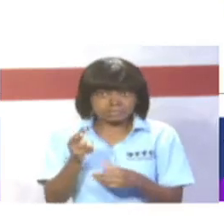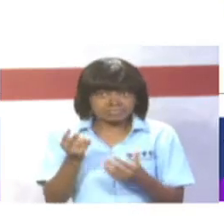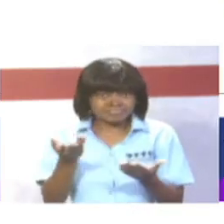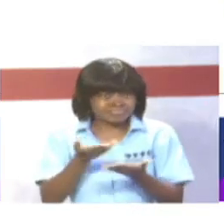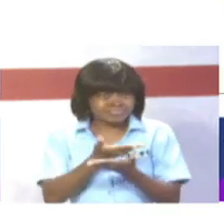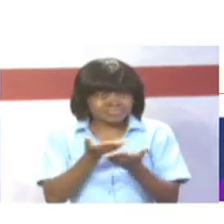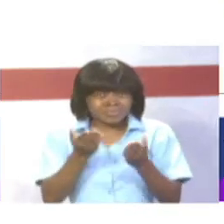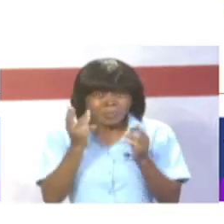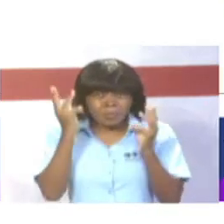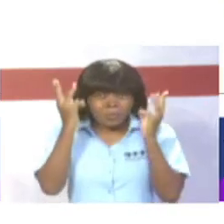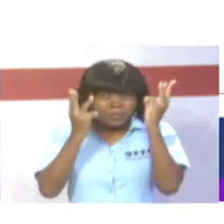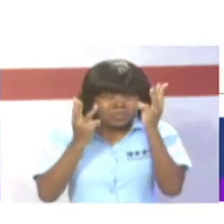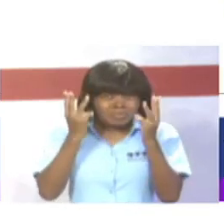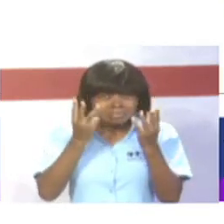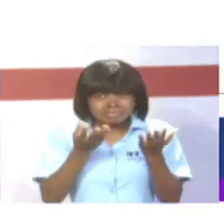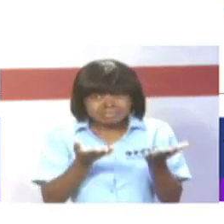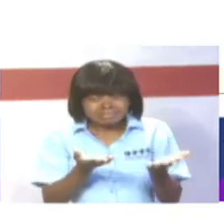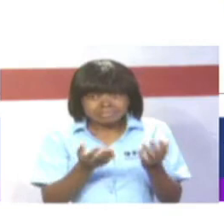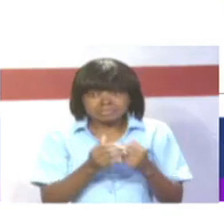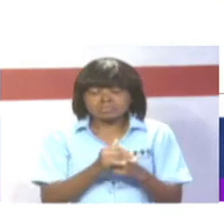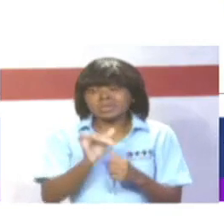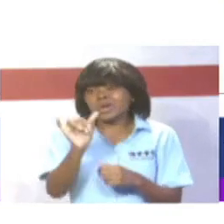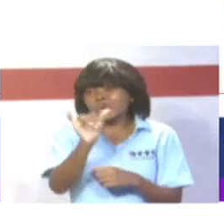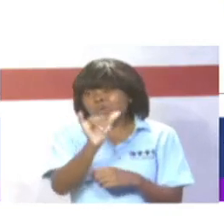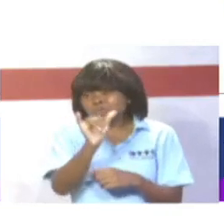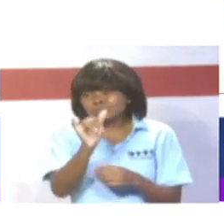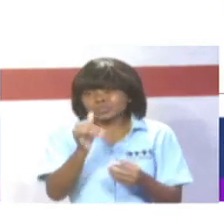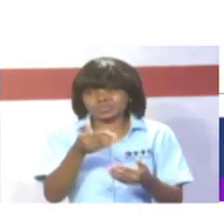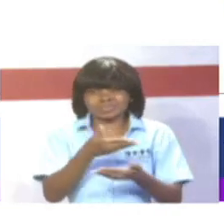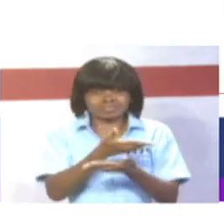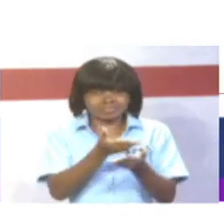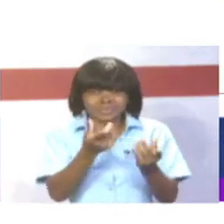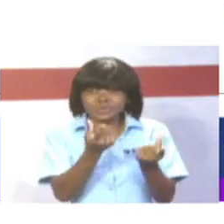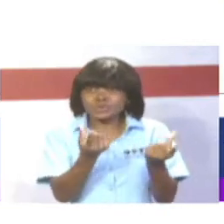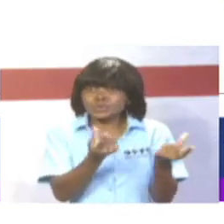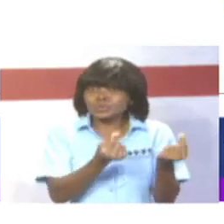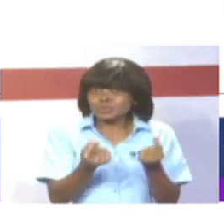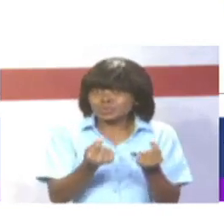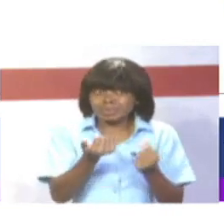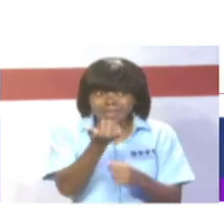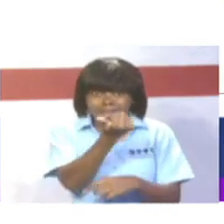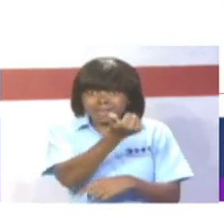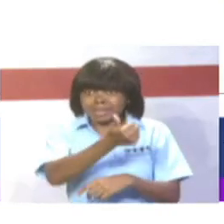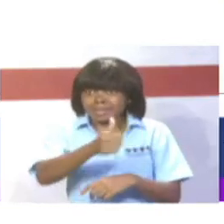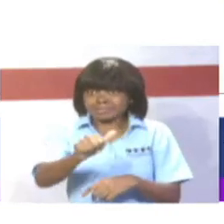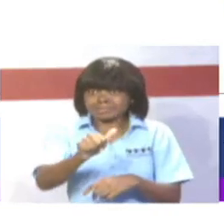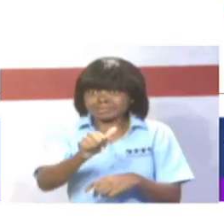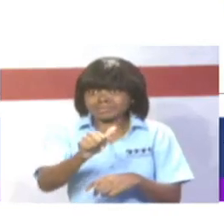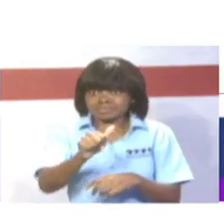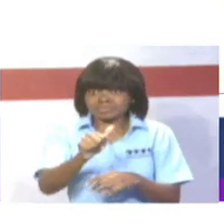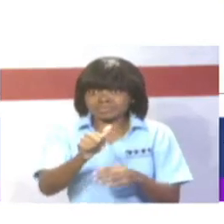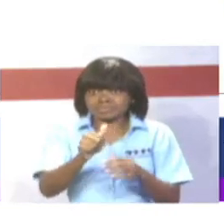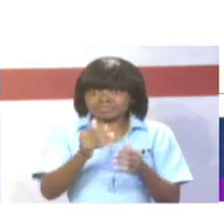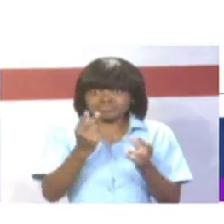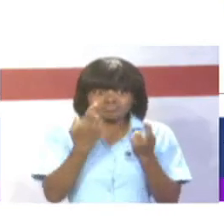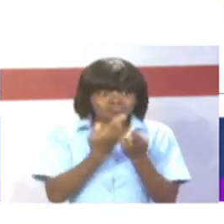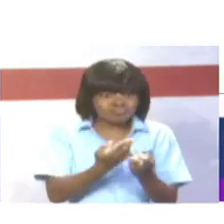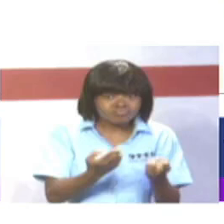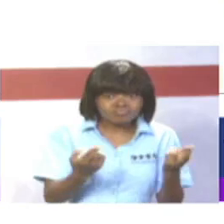there anything further you're going to do to make sure that everything is in place with regards to resources